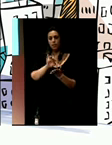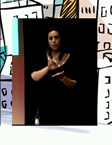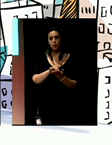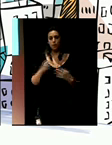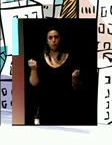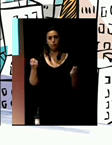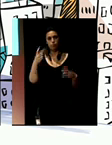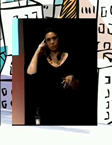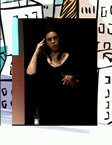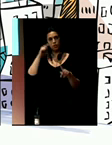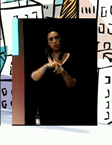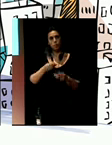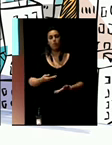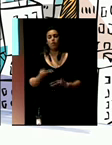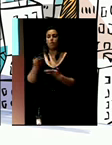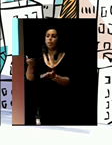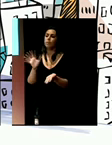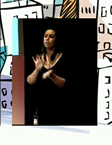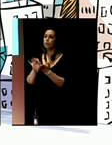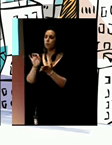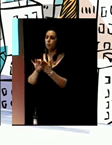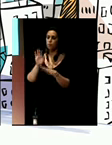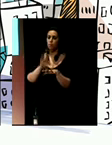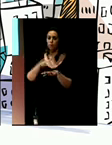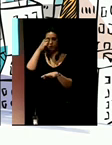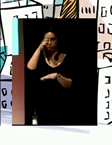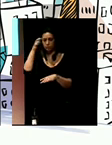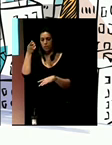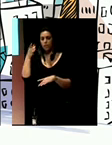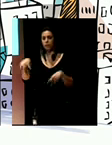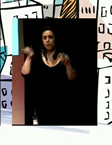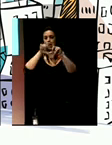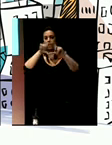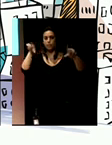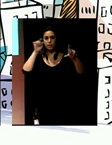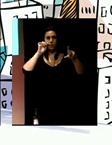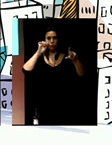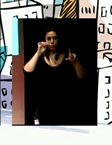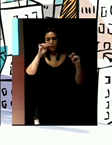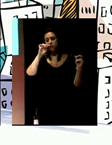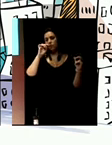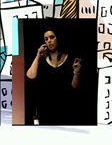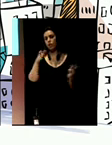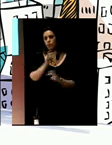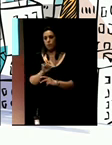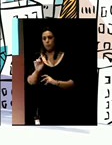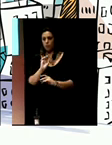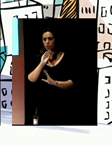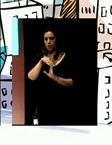Desenvolvimento Comunitario, and they carry out services for tourism